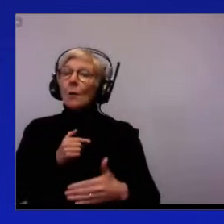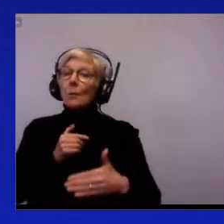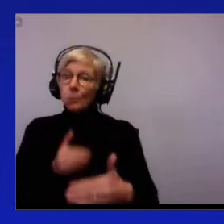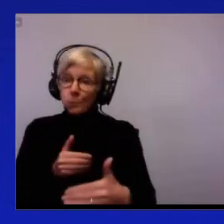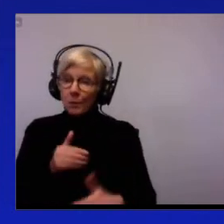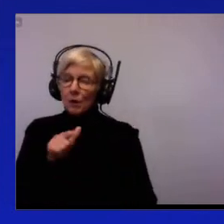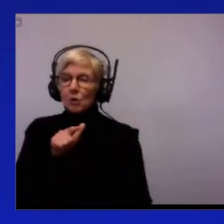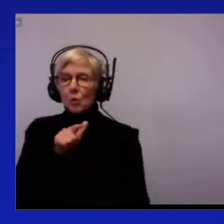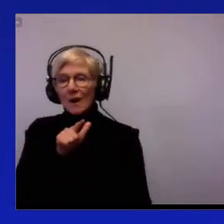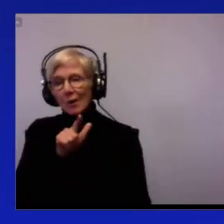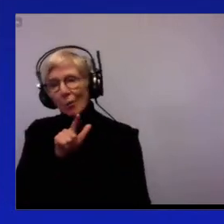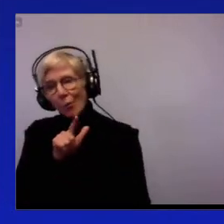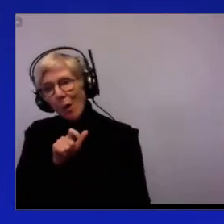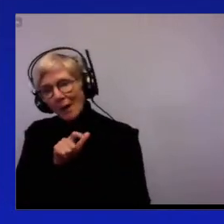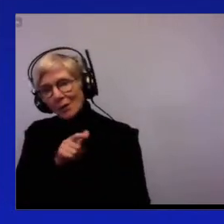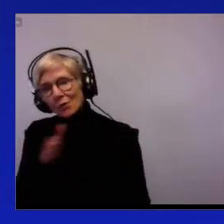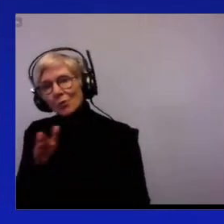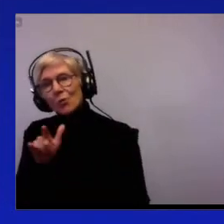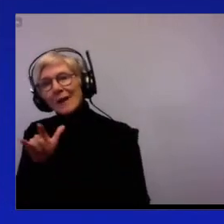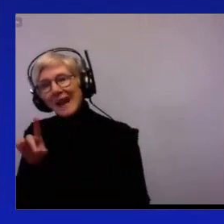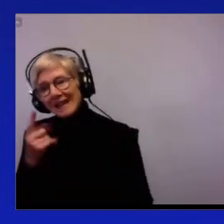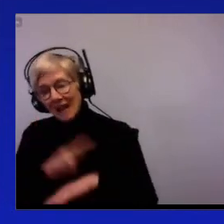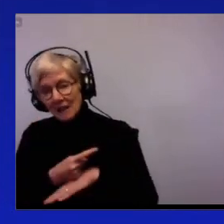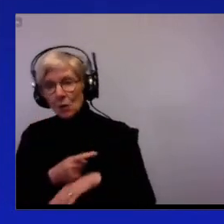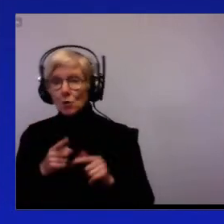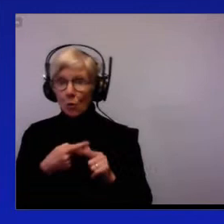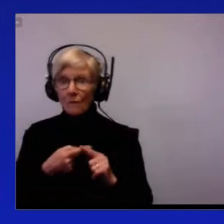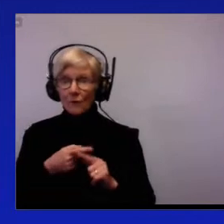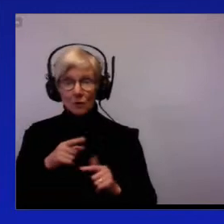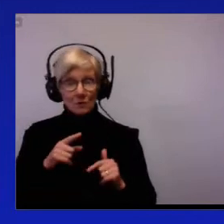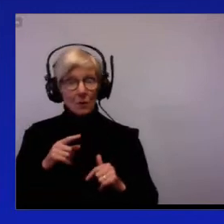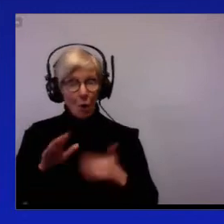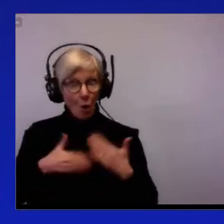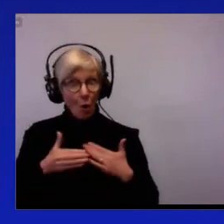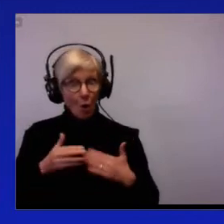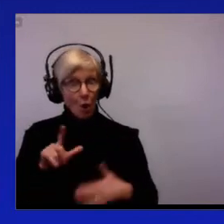residents will get their second dose to be fully vaccinated.